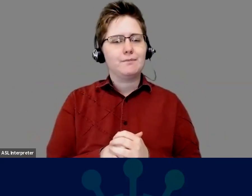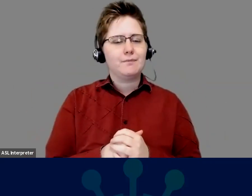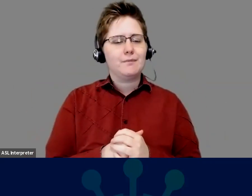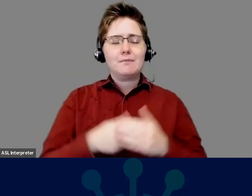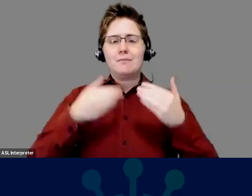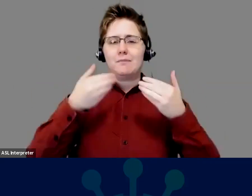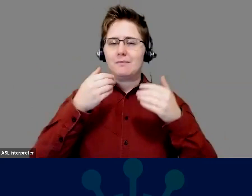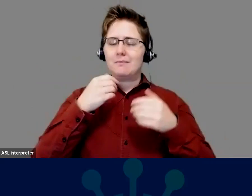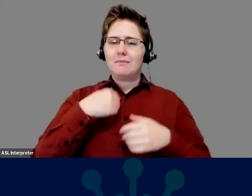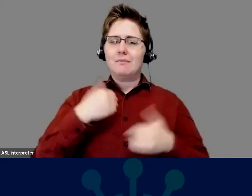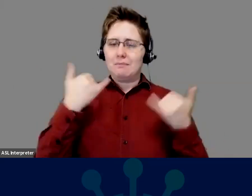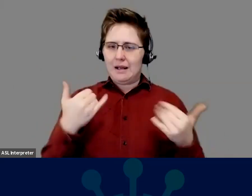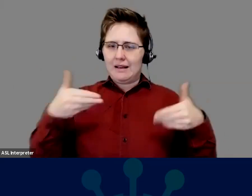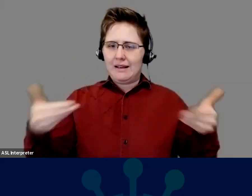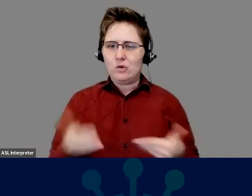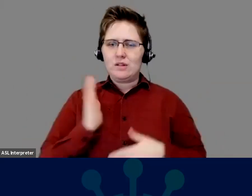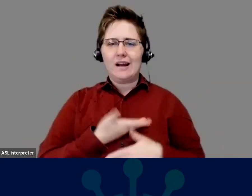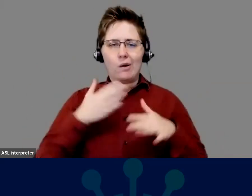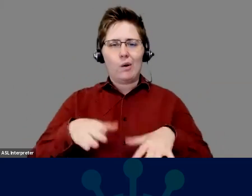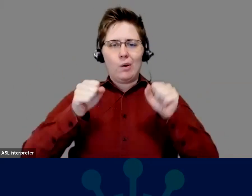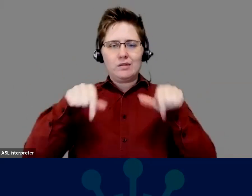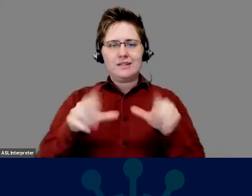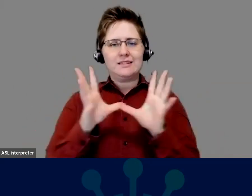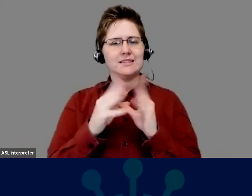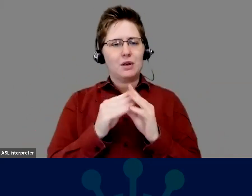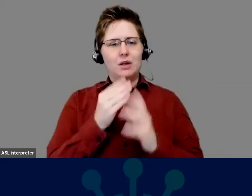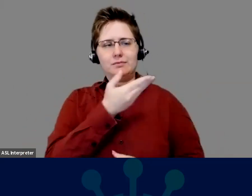I'm now going to introduce our host for this seminar.